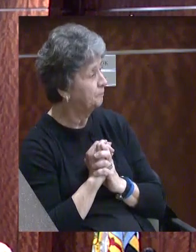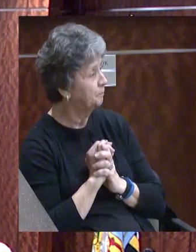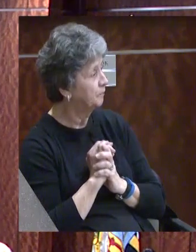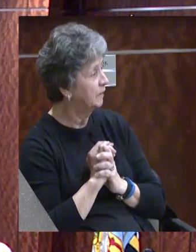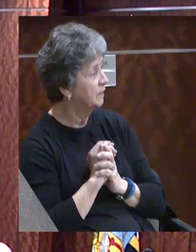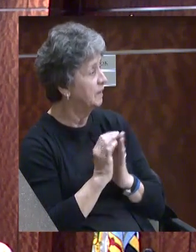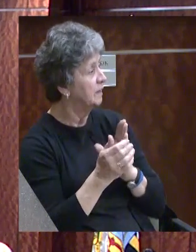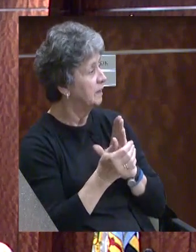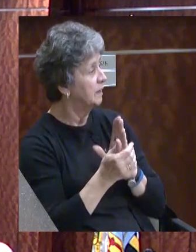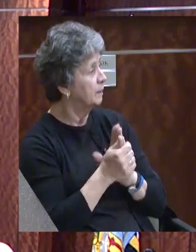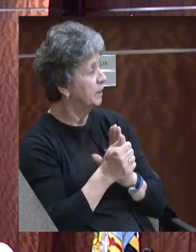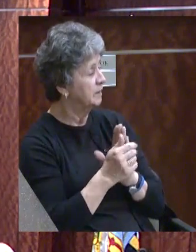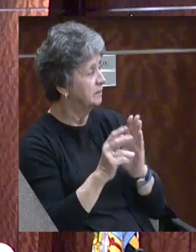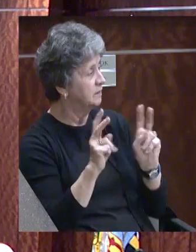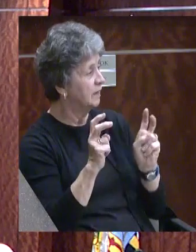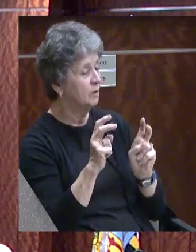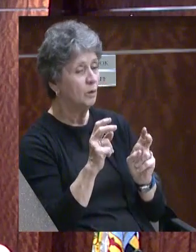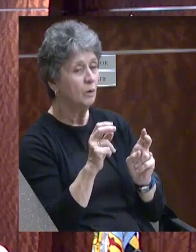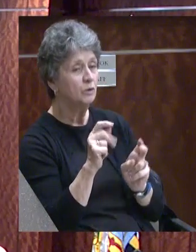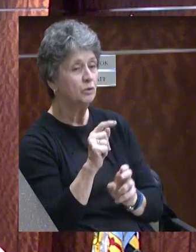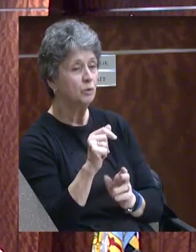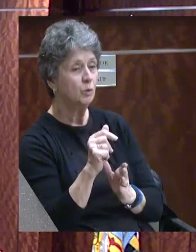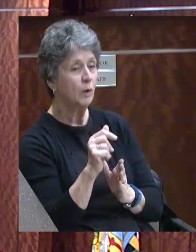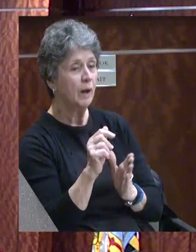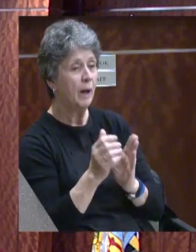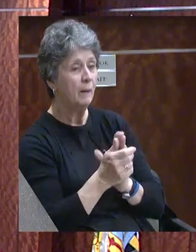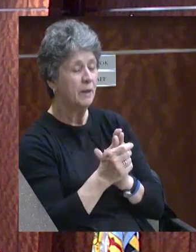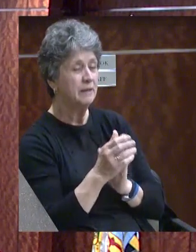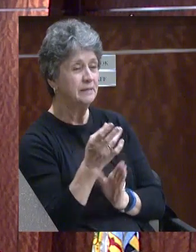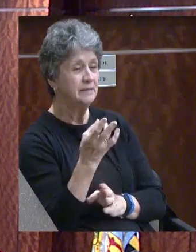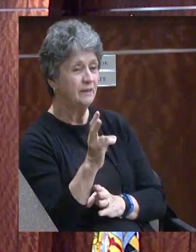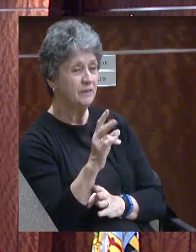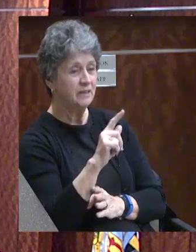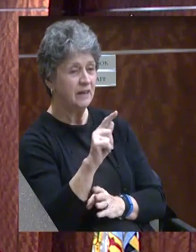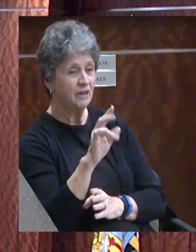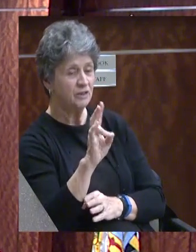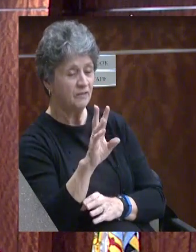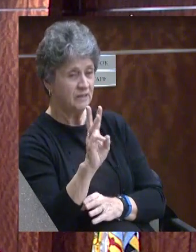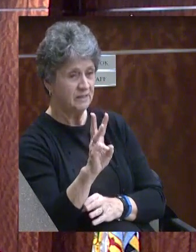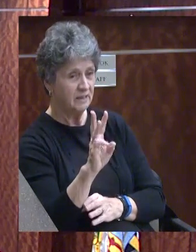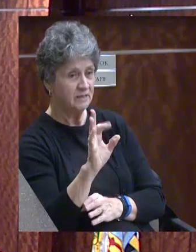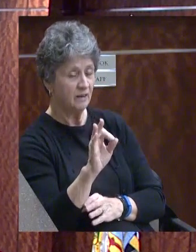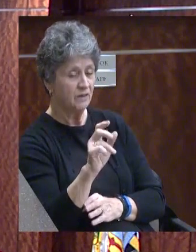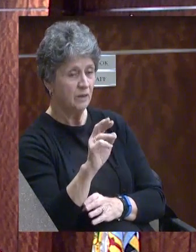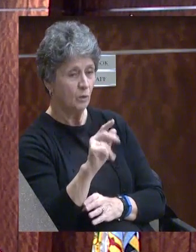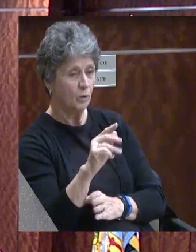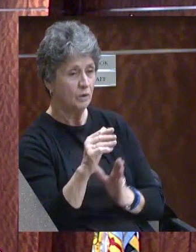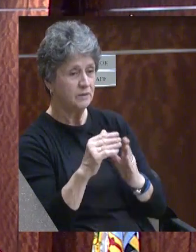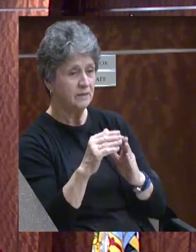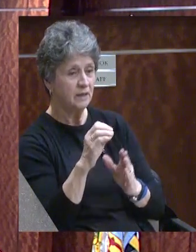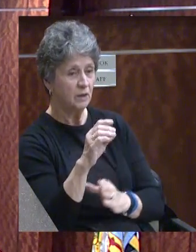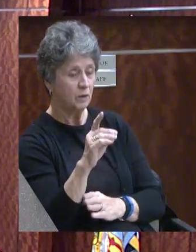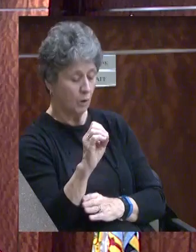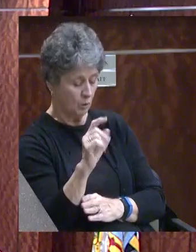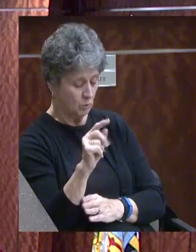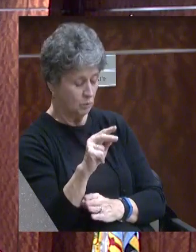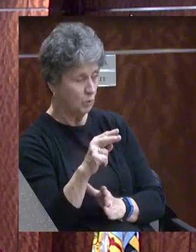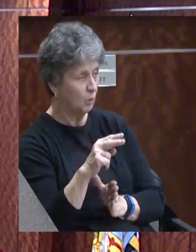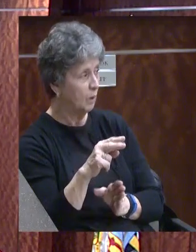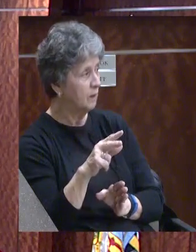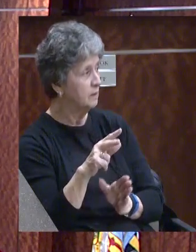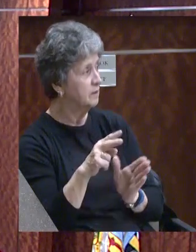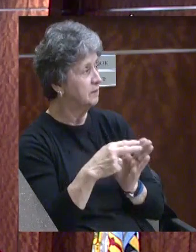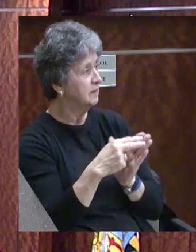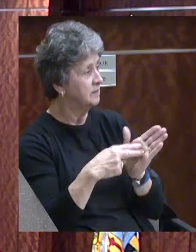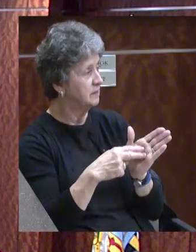The amended title reads, an ordinance to amend section 17-76 of the Laurel City Code to designate, and then